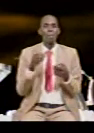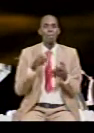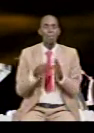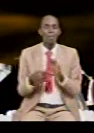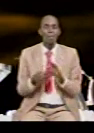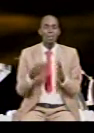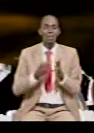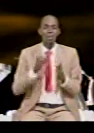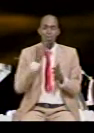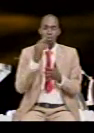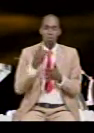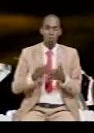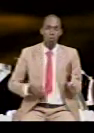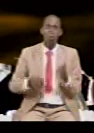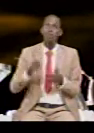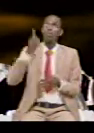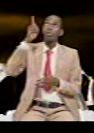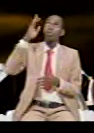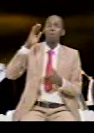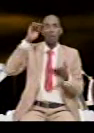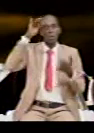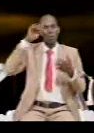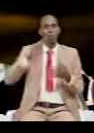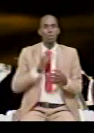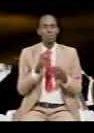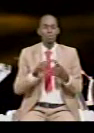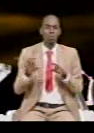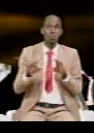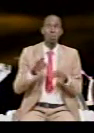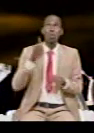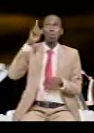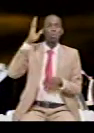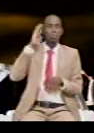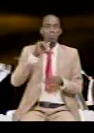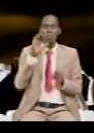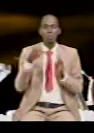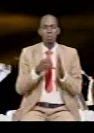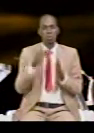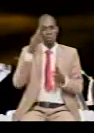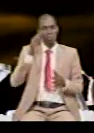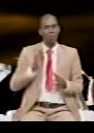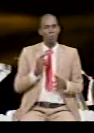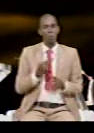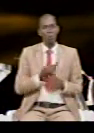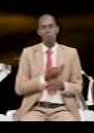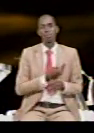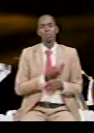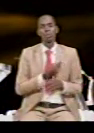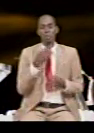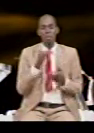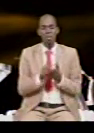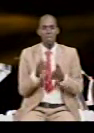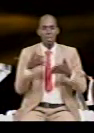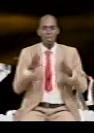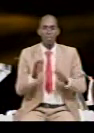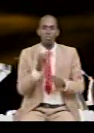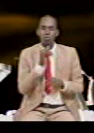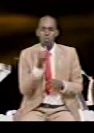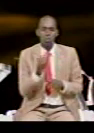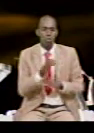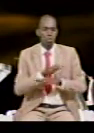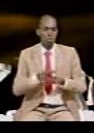God expects us to do. He won't do it for us. You have to do that one. Let not. Do not